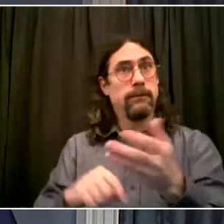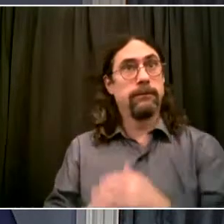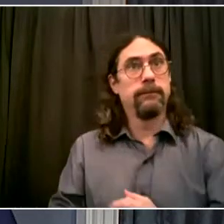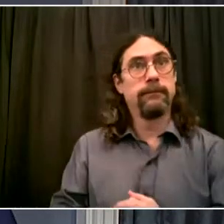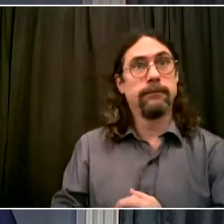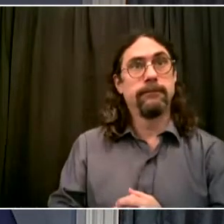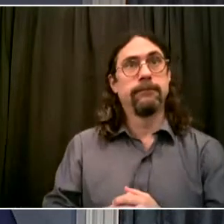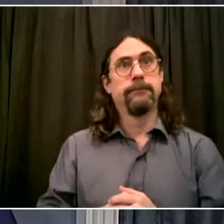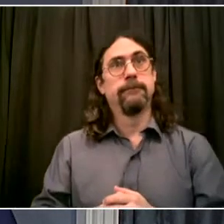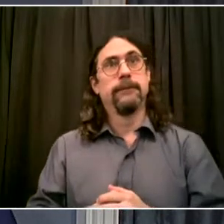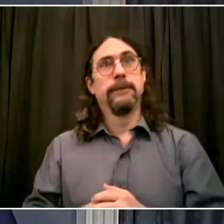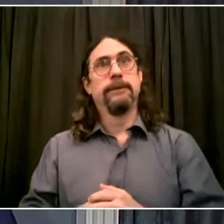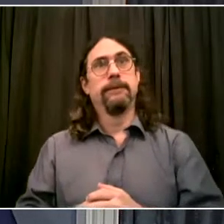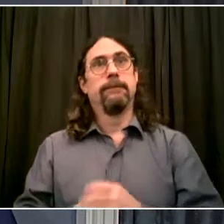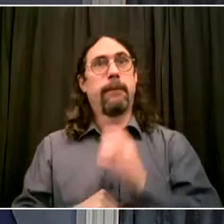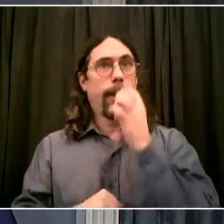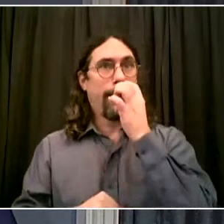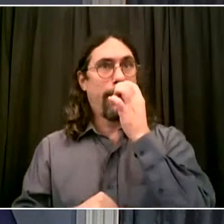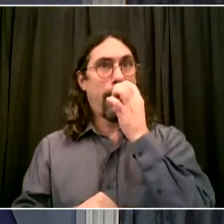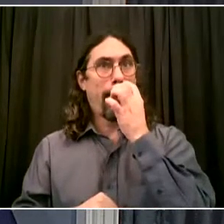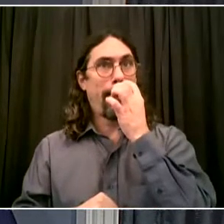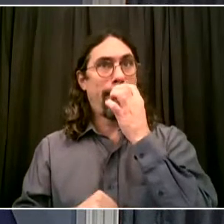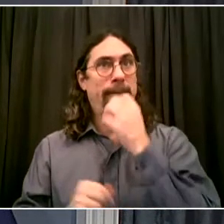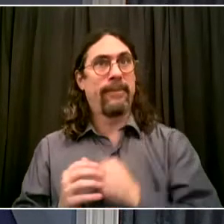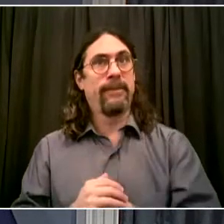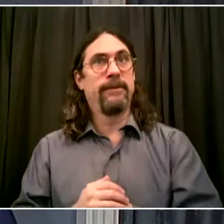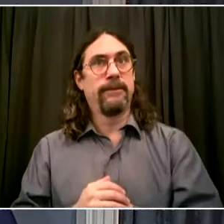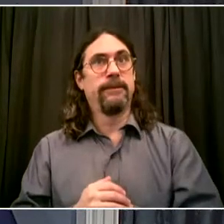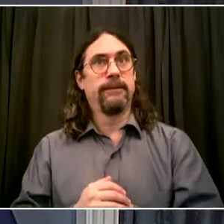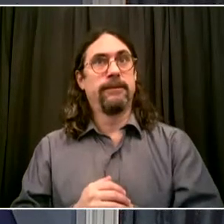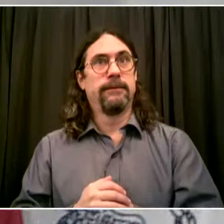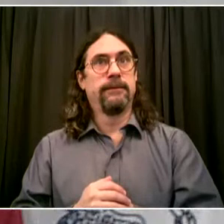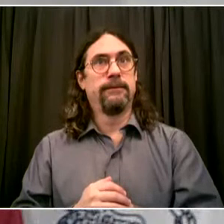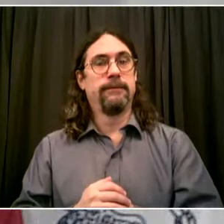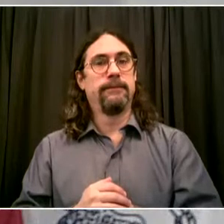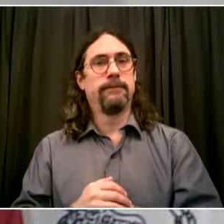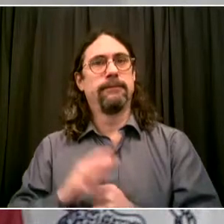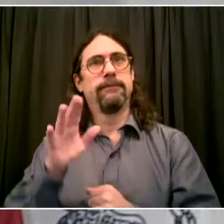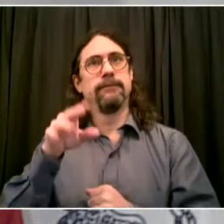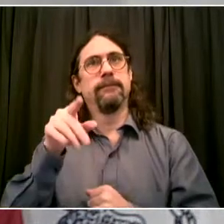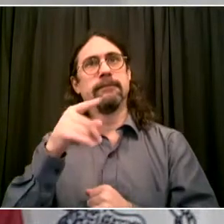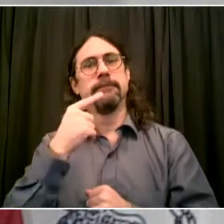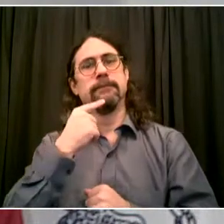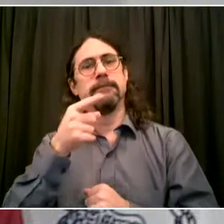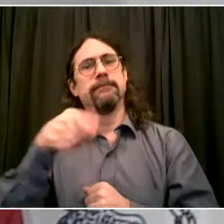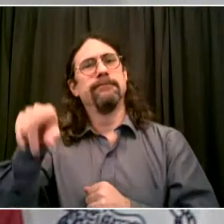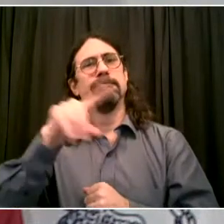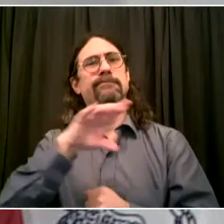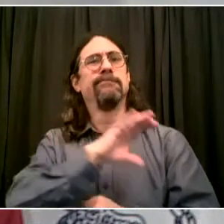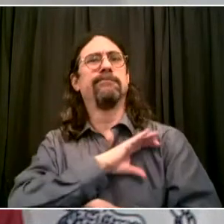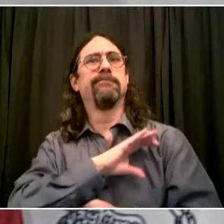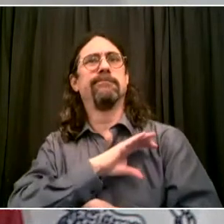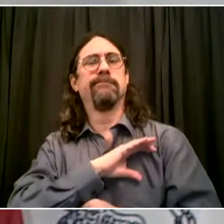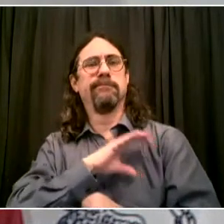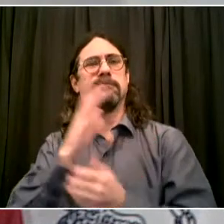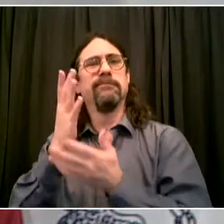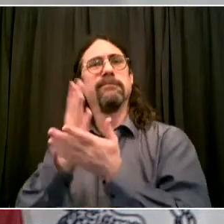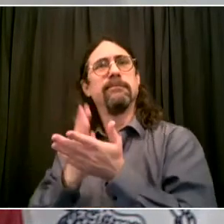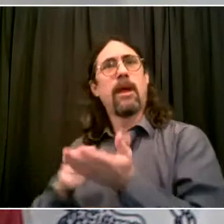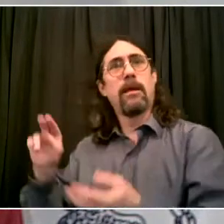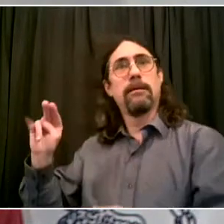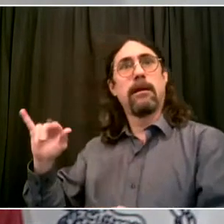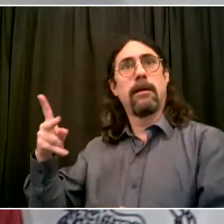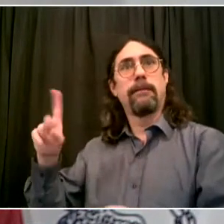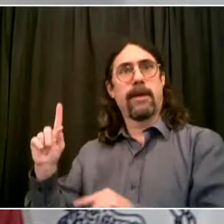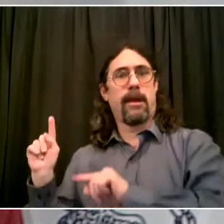riot in January. It's been almost 2 months. Can you talk about why it's taken so long to get out this information, and whether,